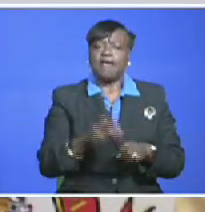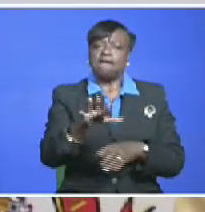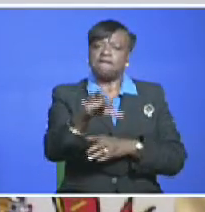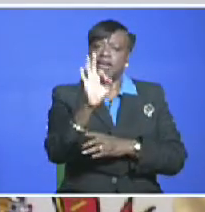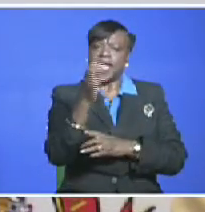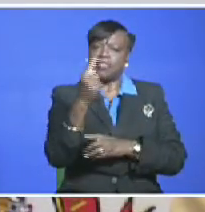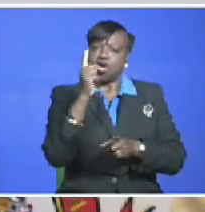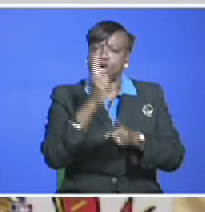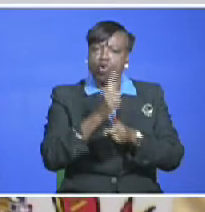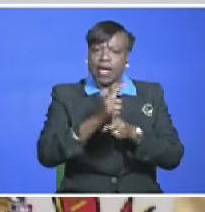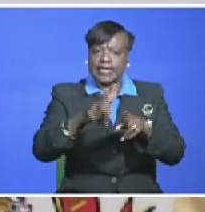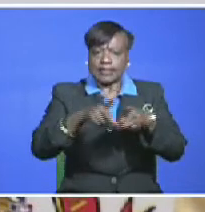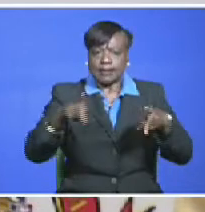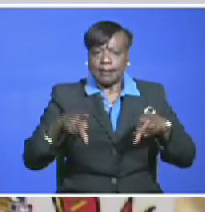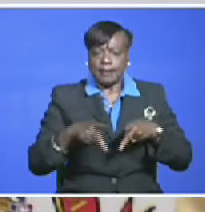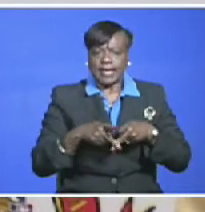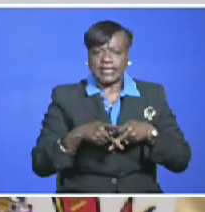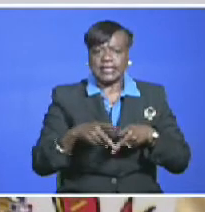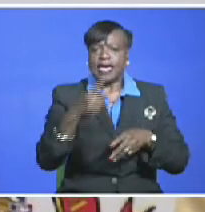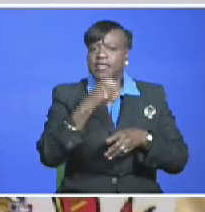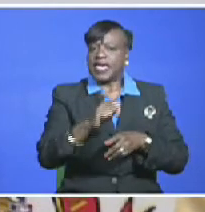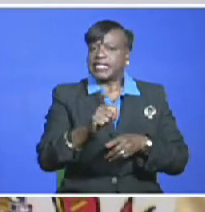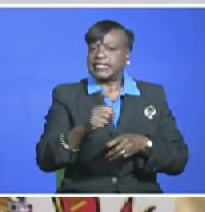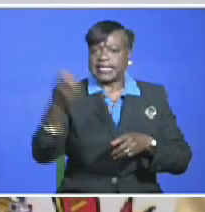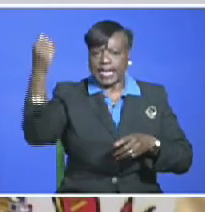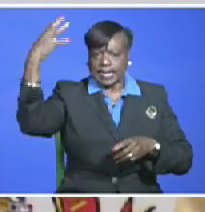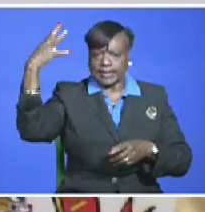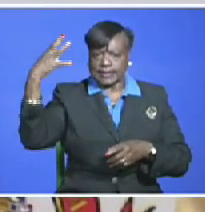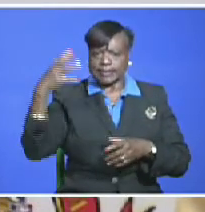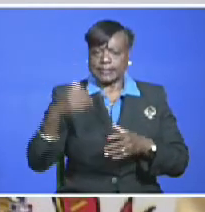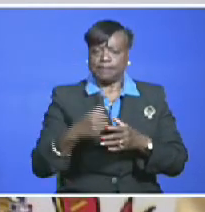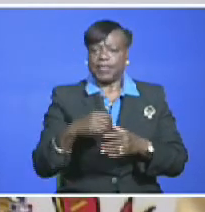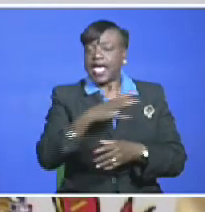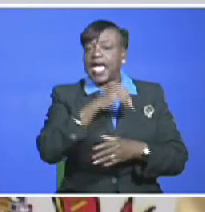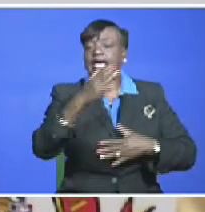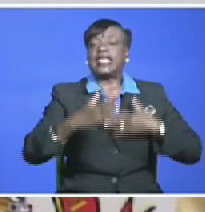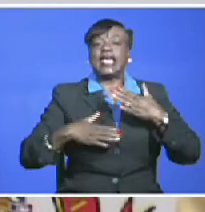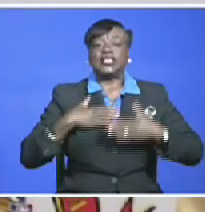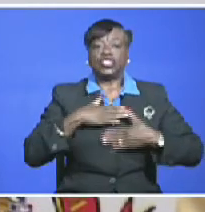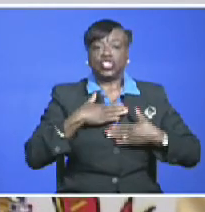appropriate locations that is properly lit and enjoy your exercise.